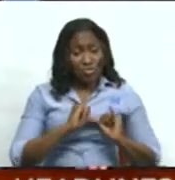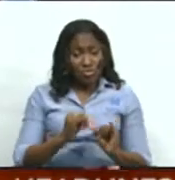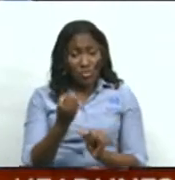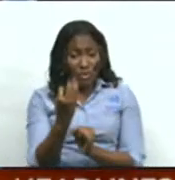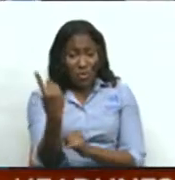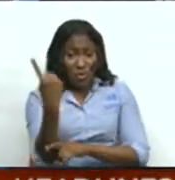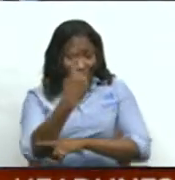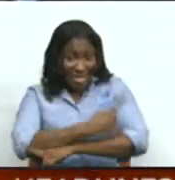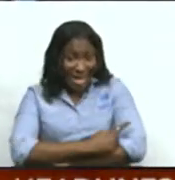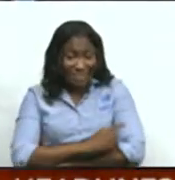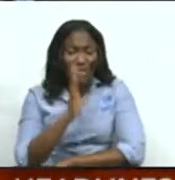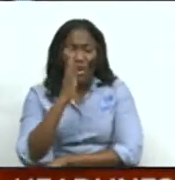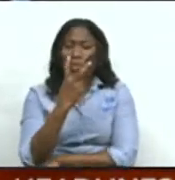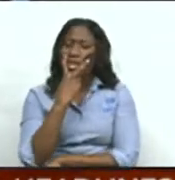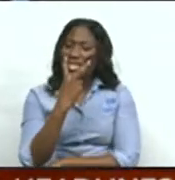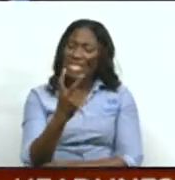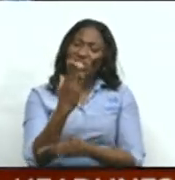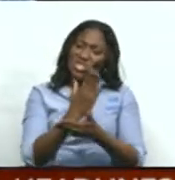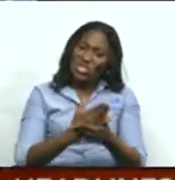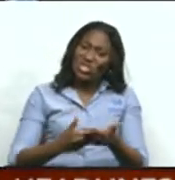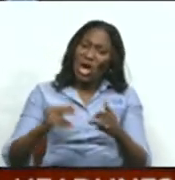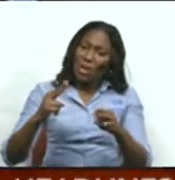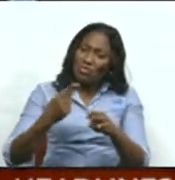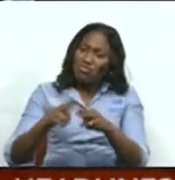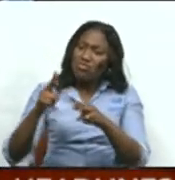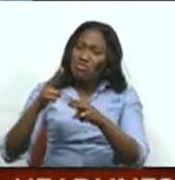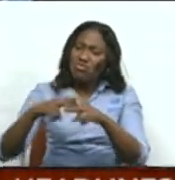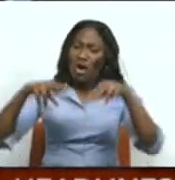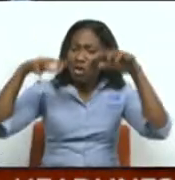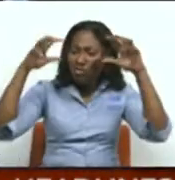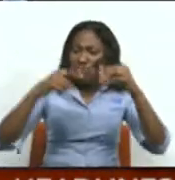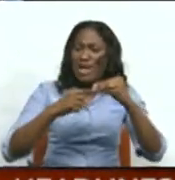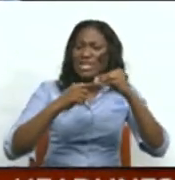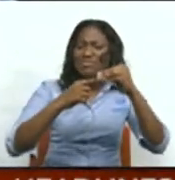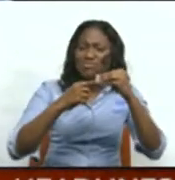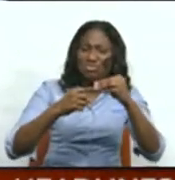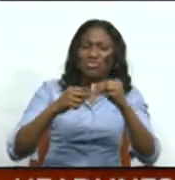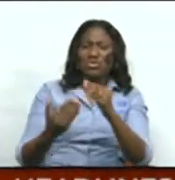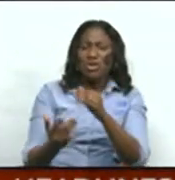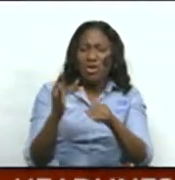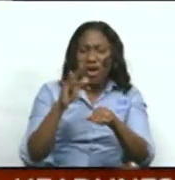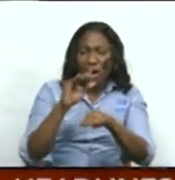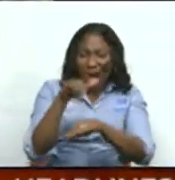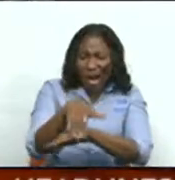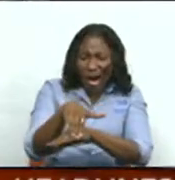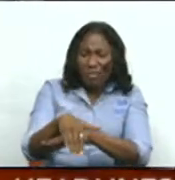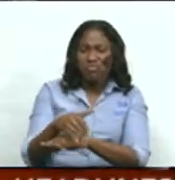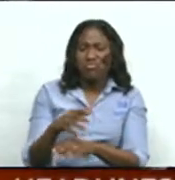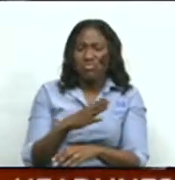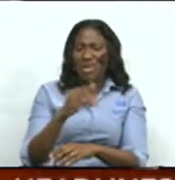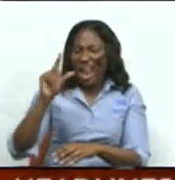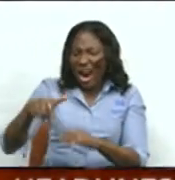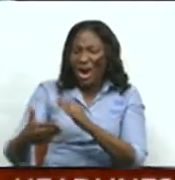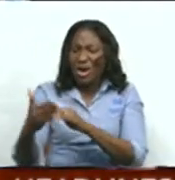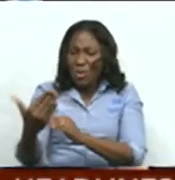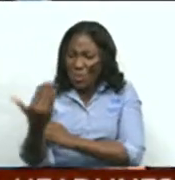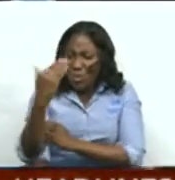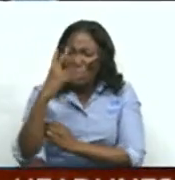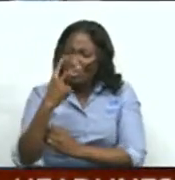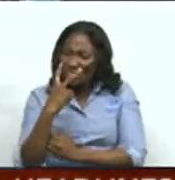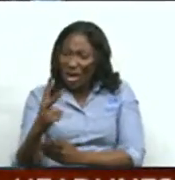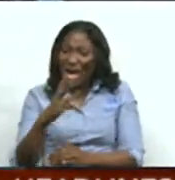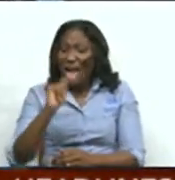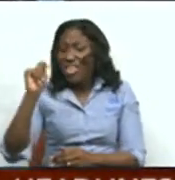like I mentioned, we will be seeing some spotty showers, especially during that late morning through afternoon period, with the highest chances possible on